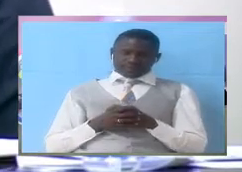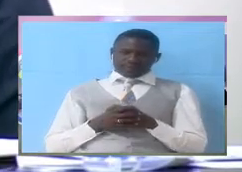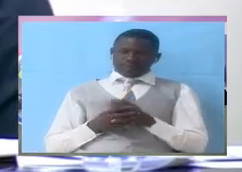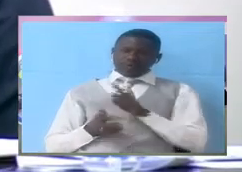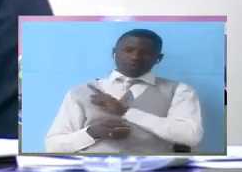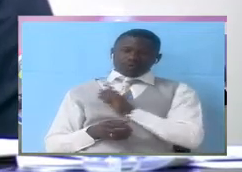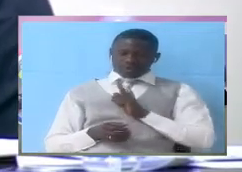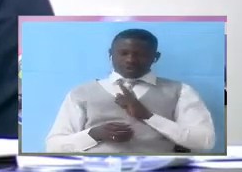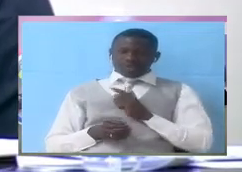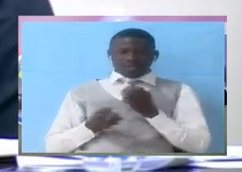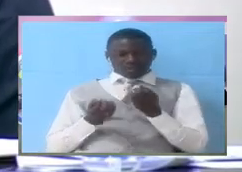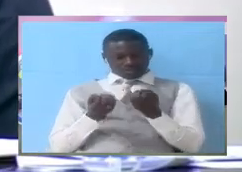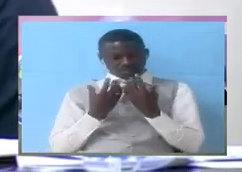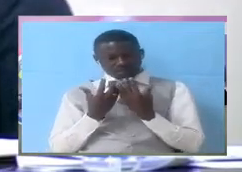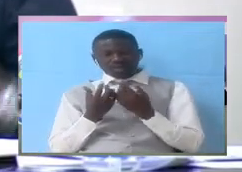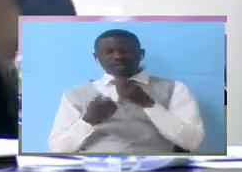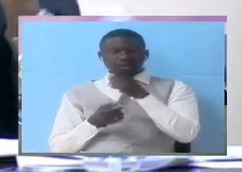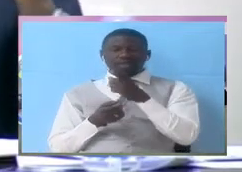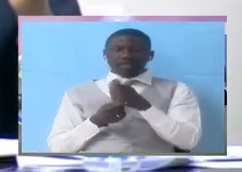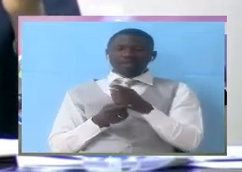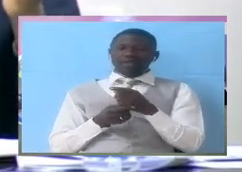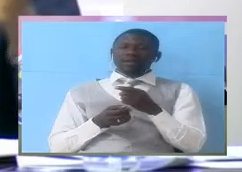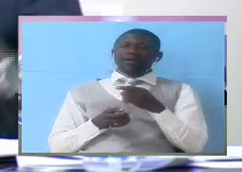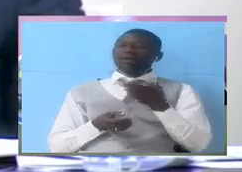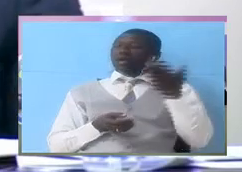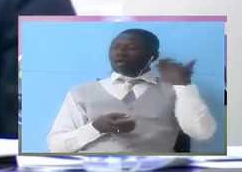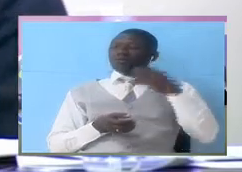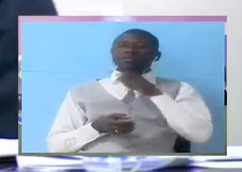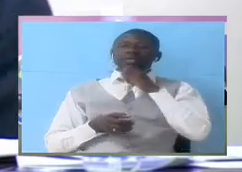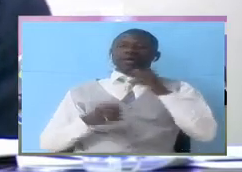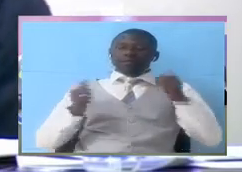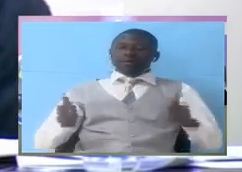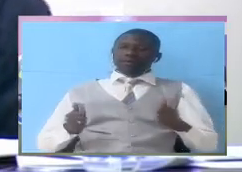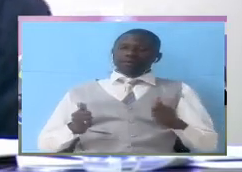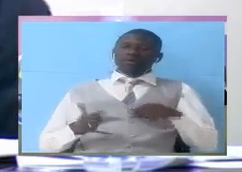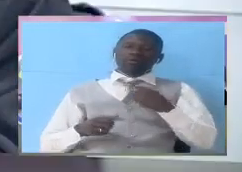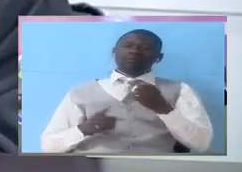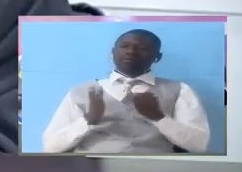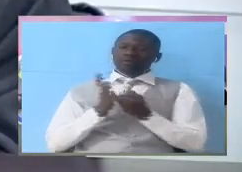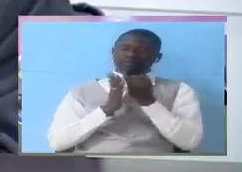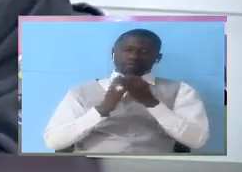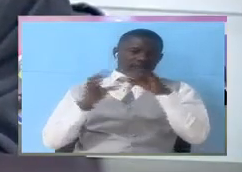are told that the formal chairman of the panel was Haidara.